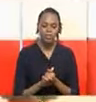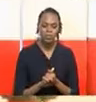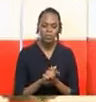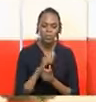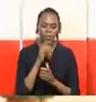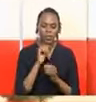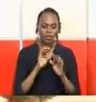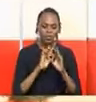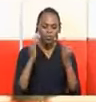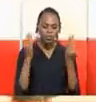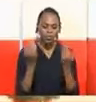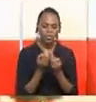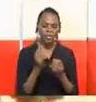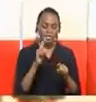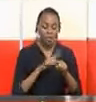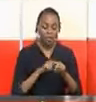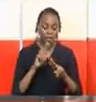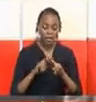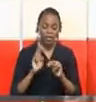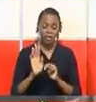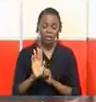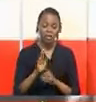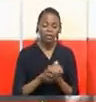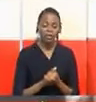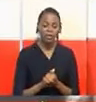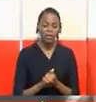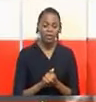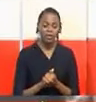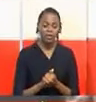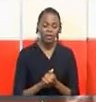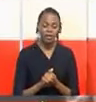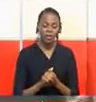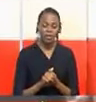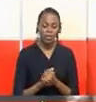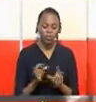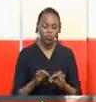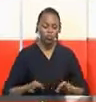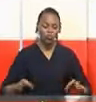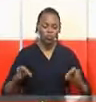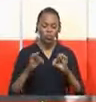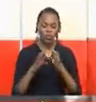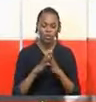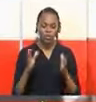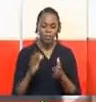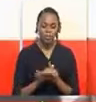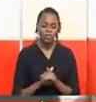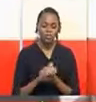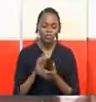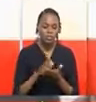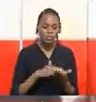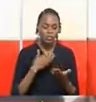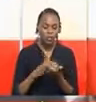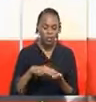The time spent with him was very rewarding because you could always learn